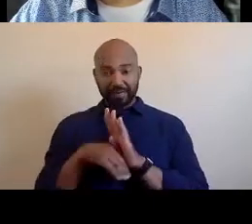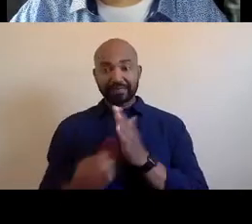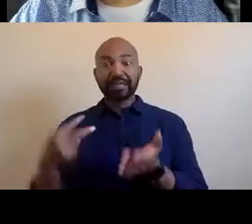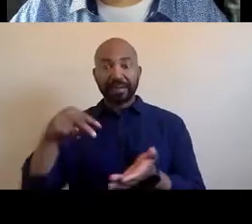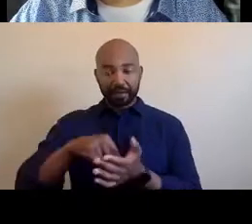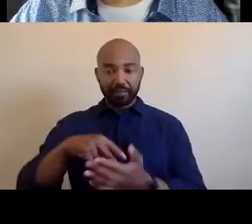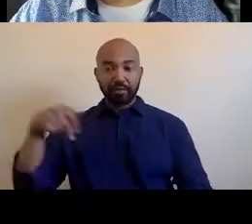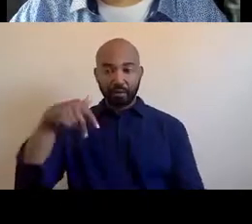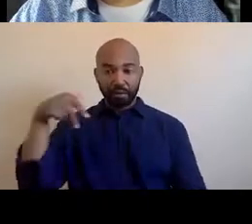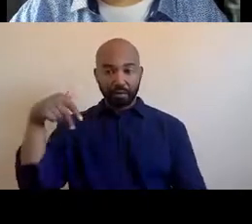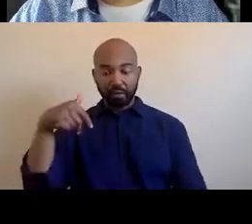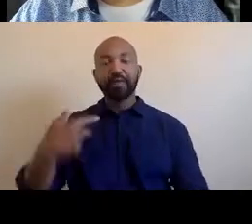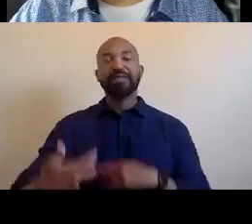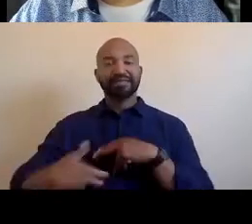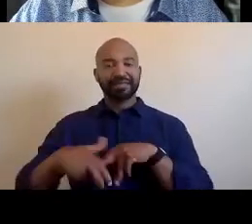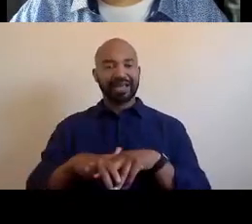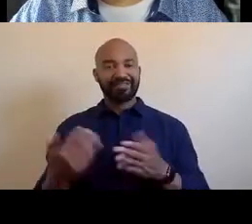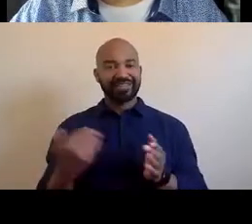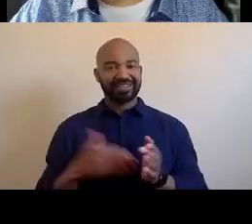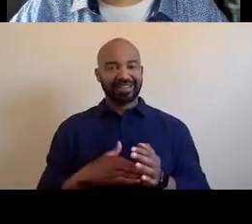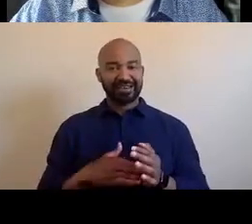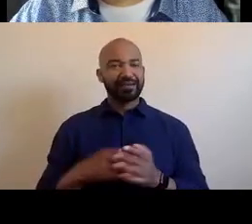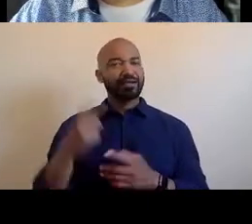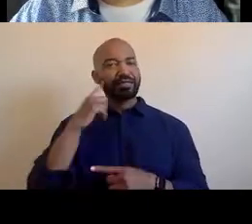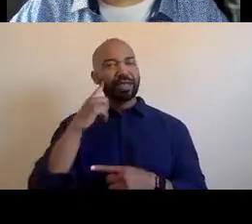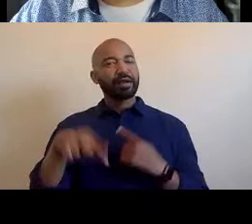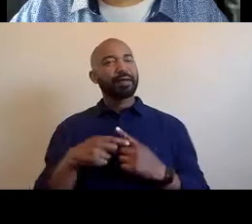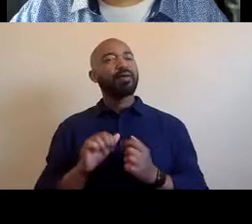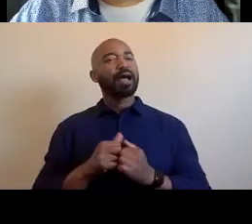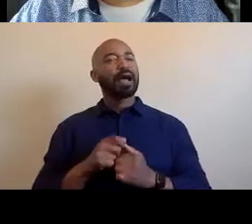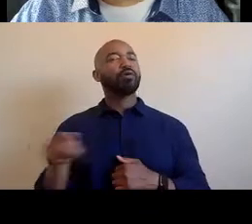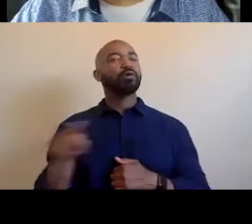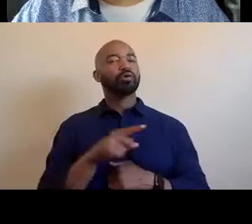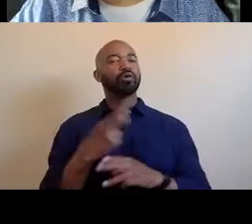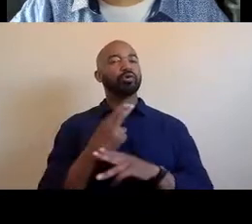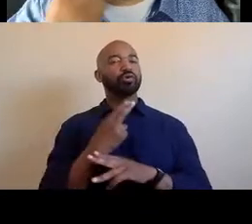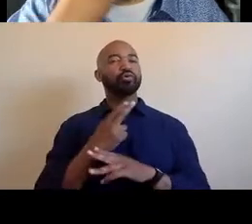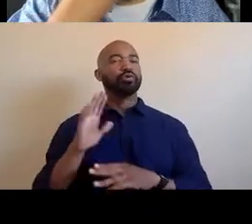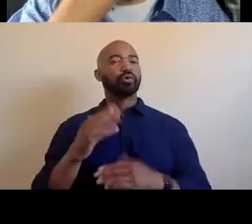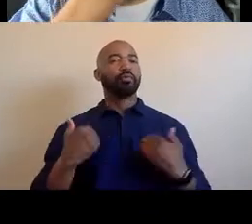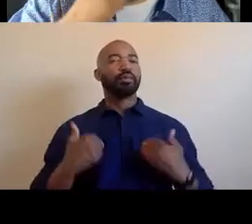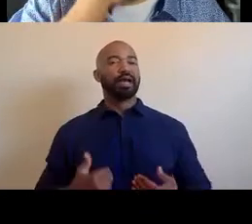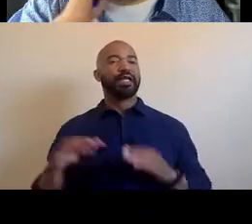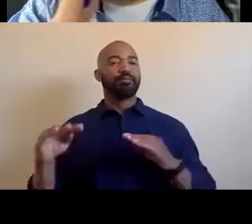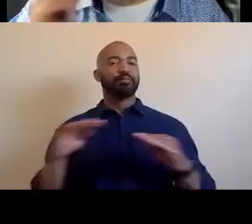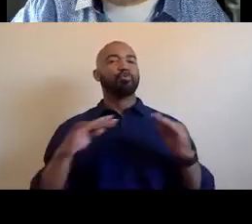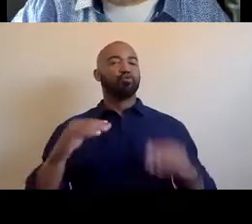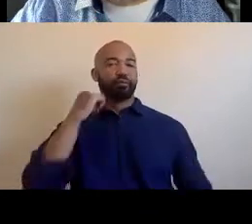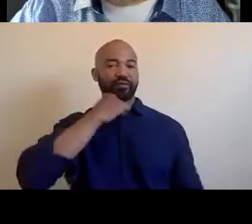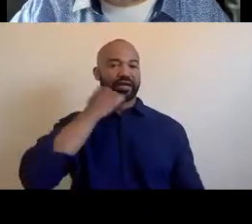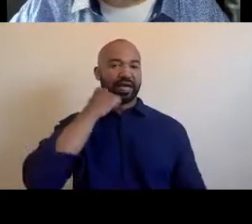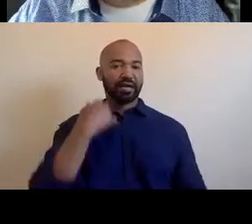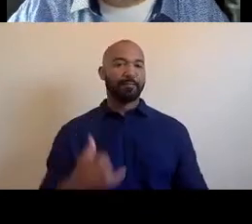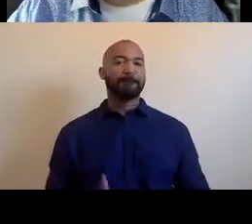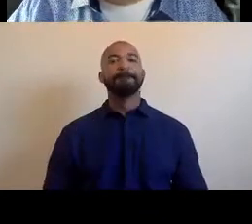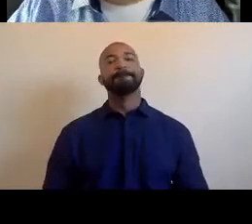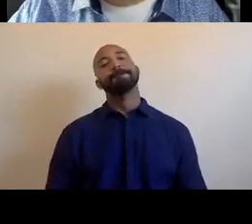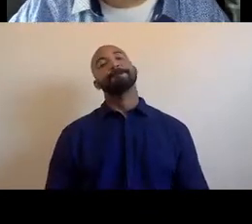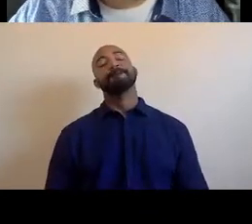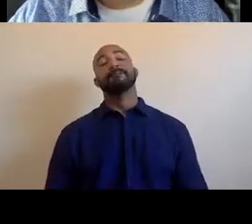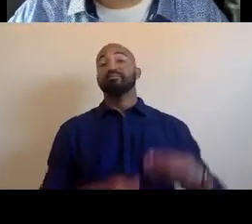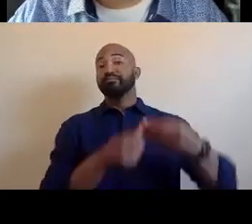consider how they're moving their bodies during the day. I've listed a few of the benefits